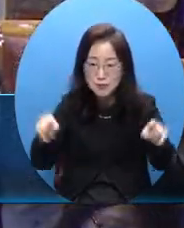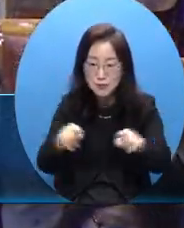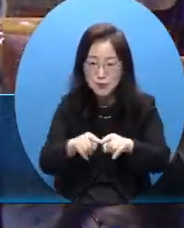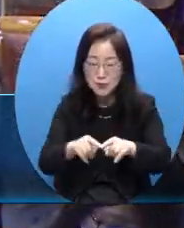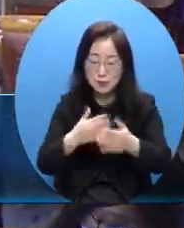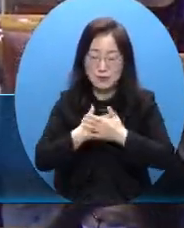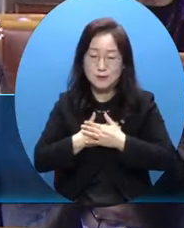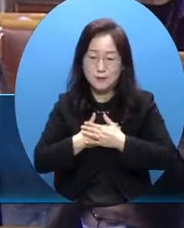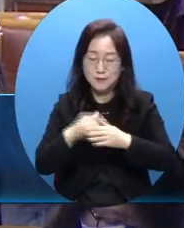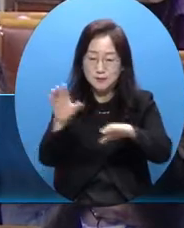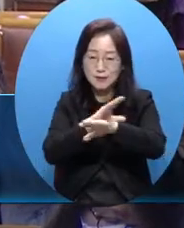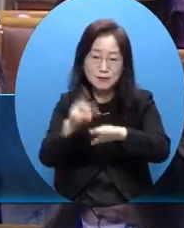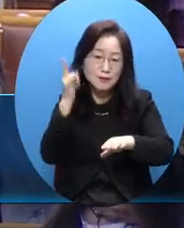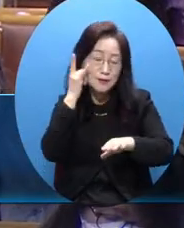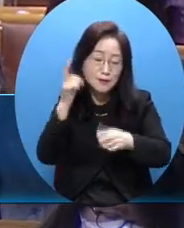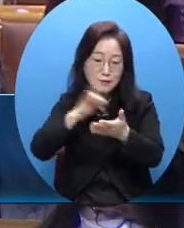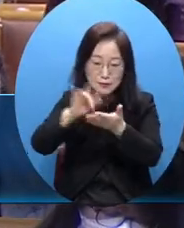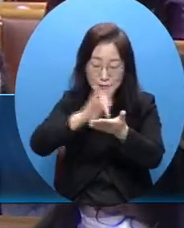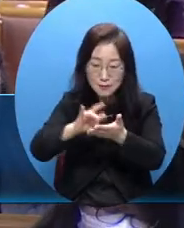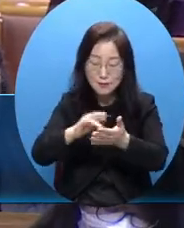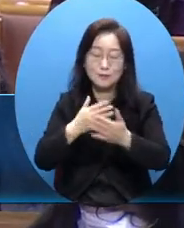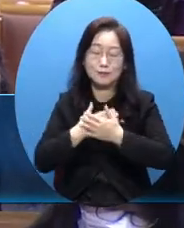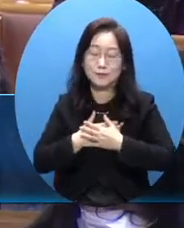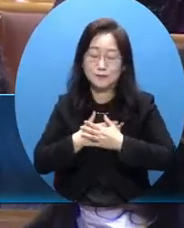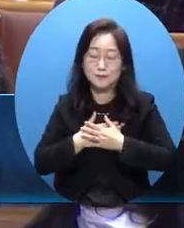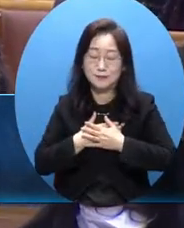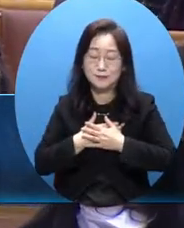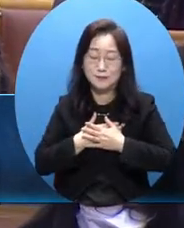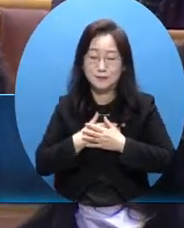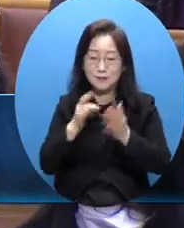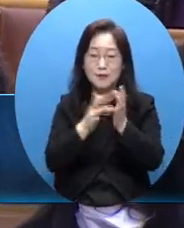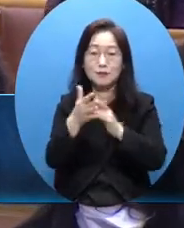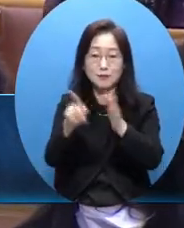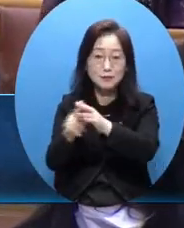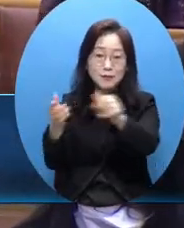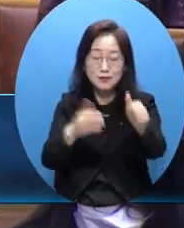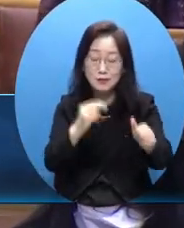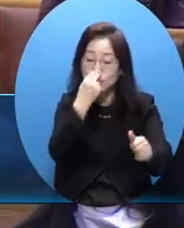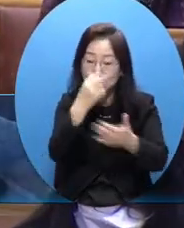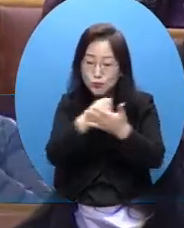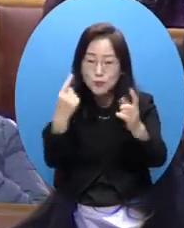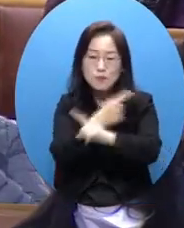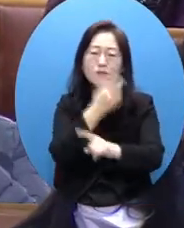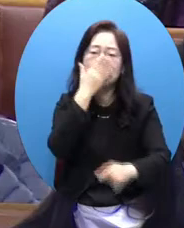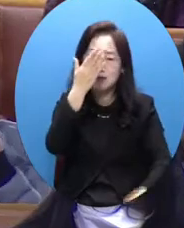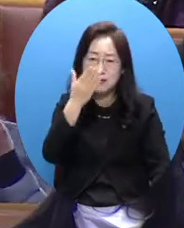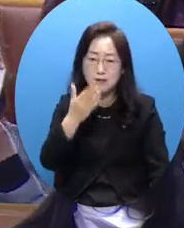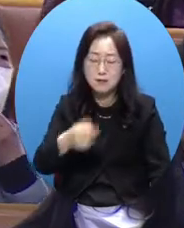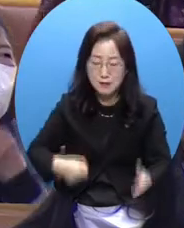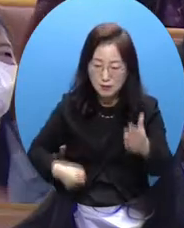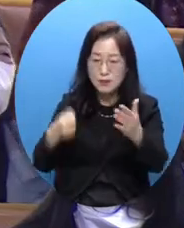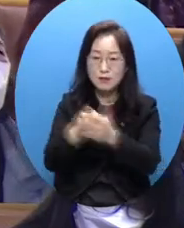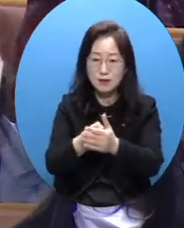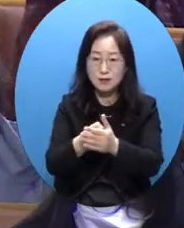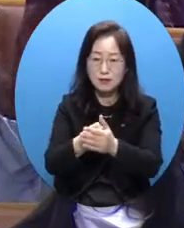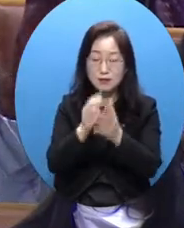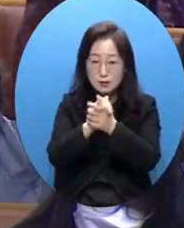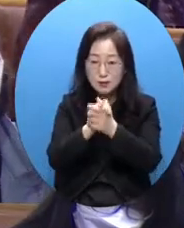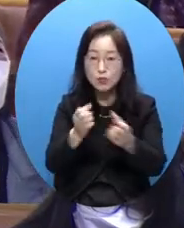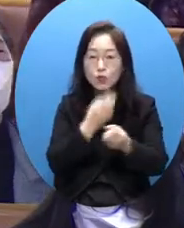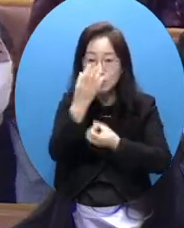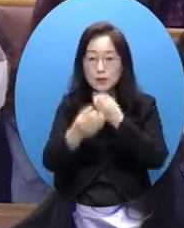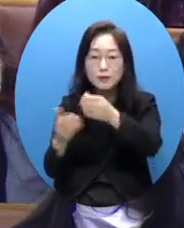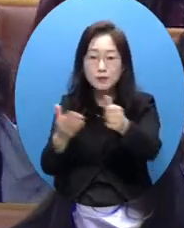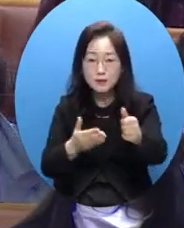have Assurance of Salvation and would like to accept Jesus Christ as your lord and savior please stand up where you are